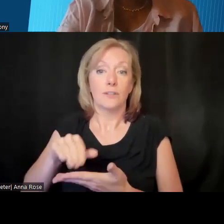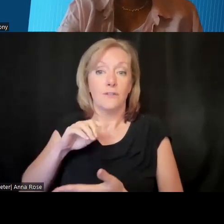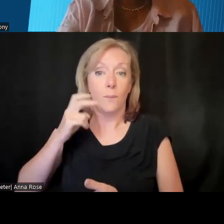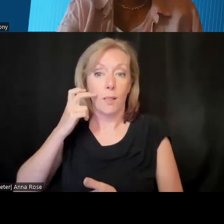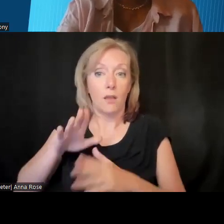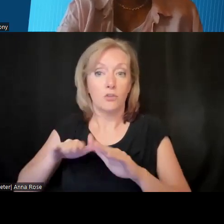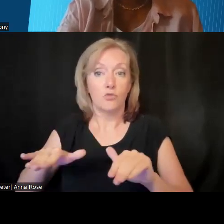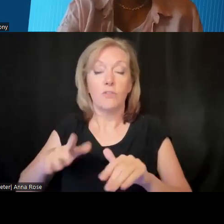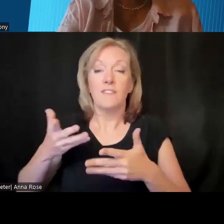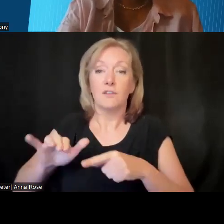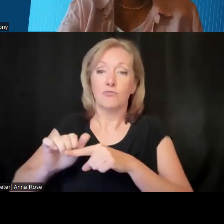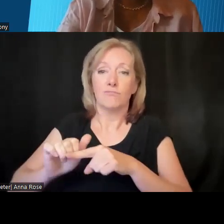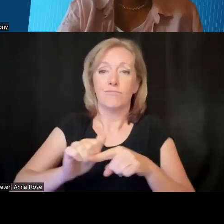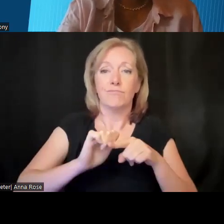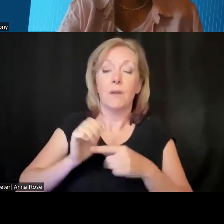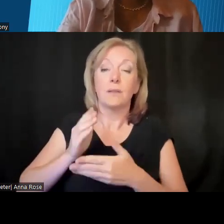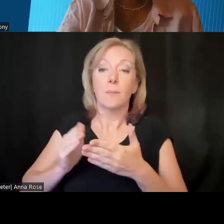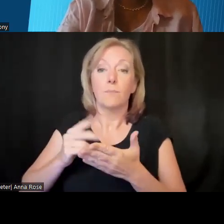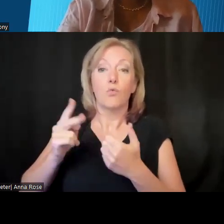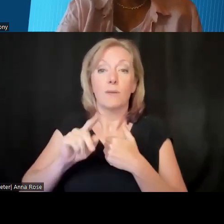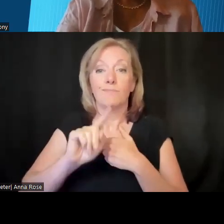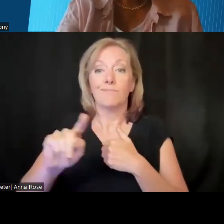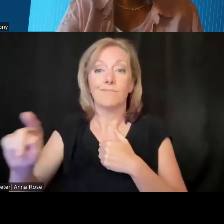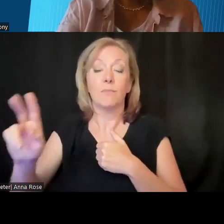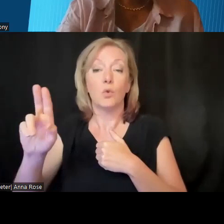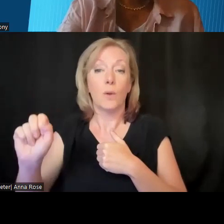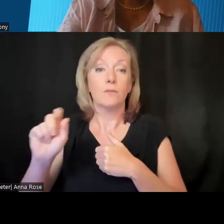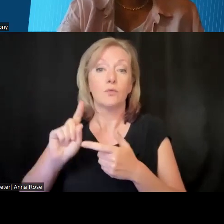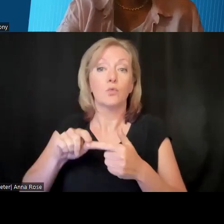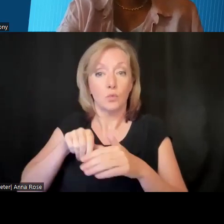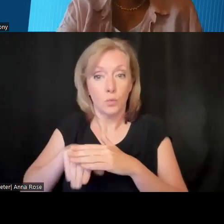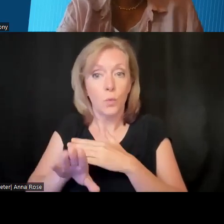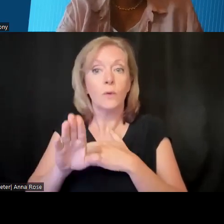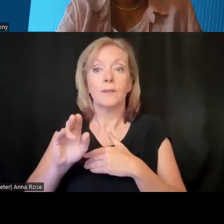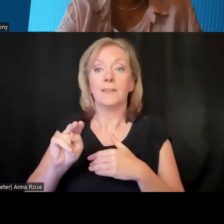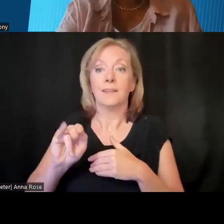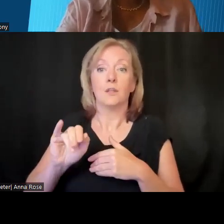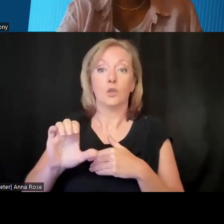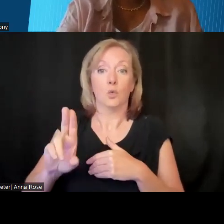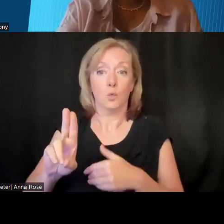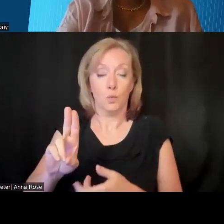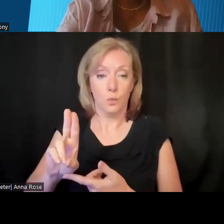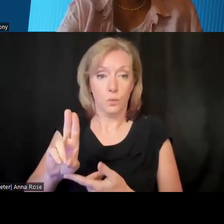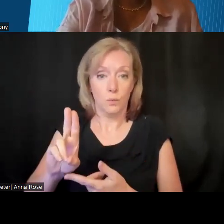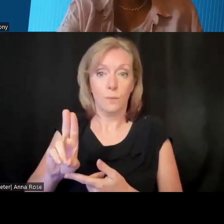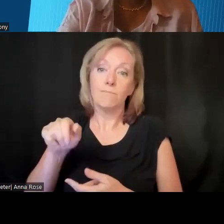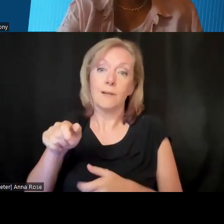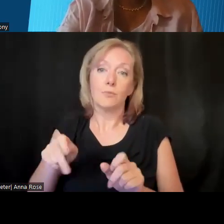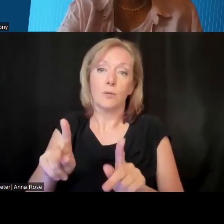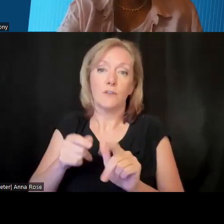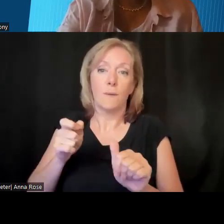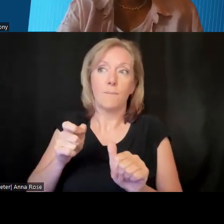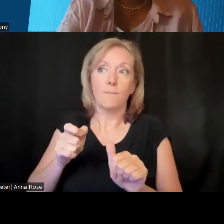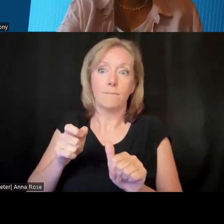several baby programs across the country. To go into the NICU, you need to have, permission from the